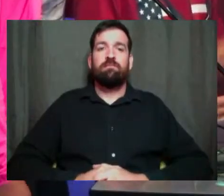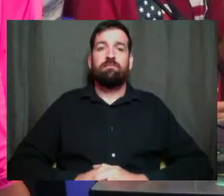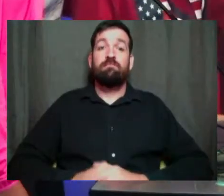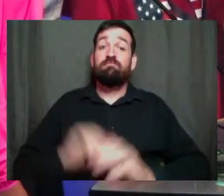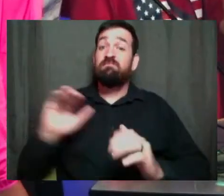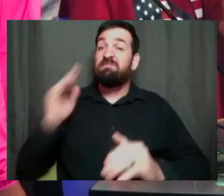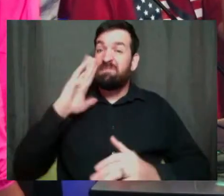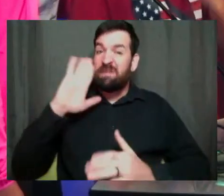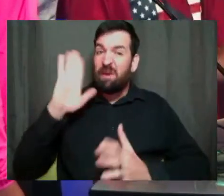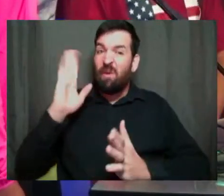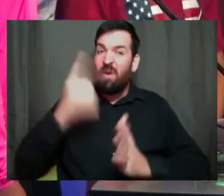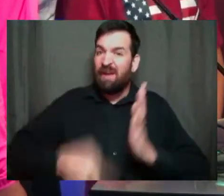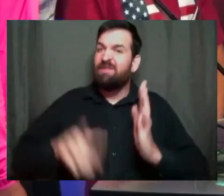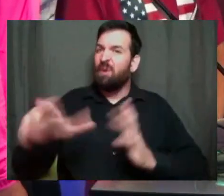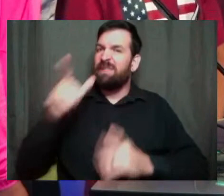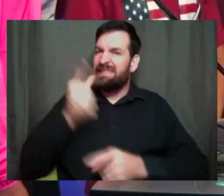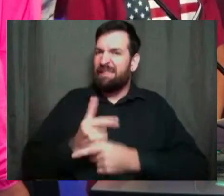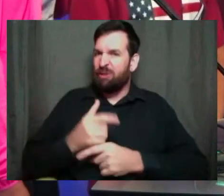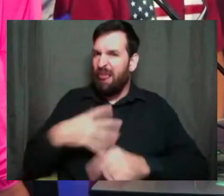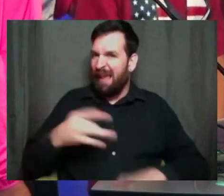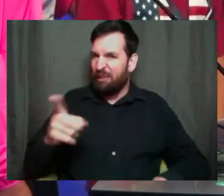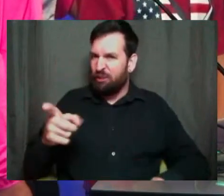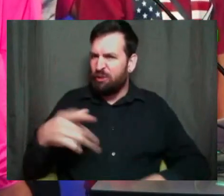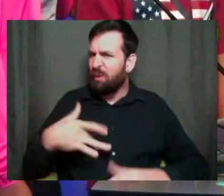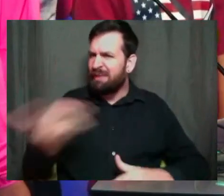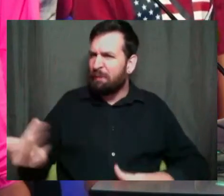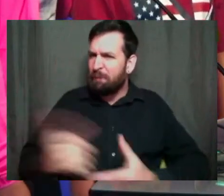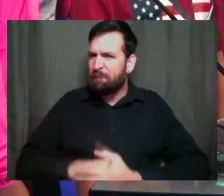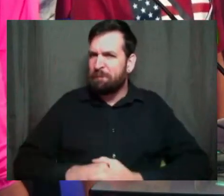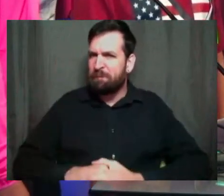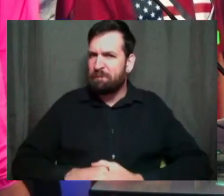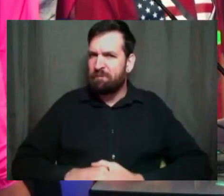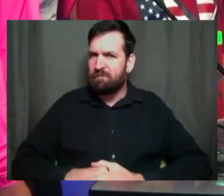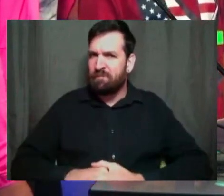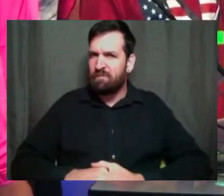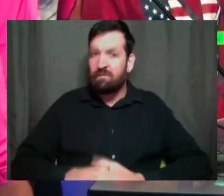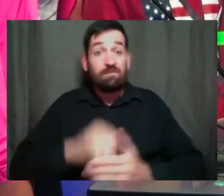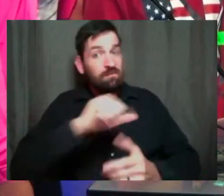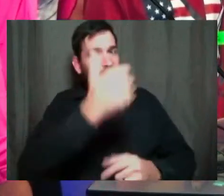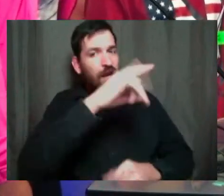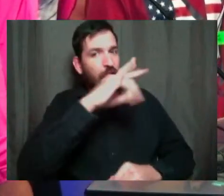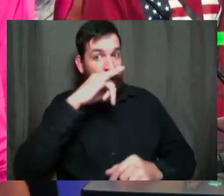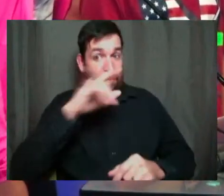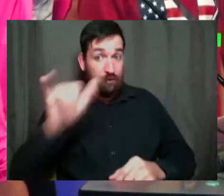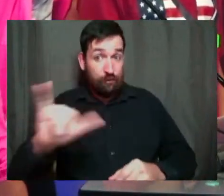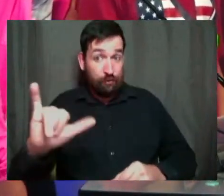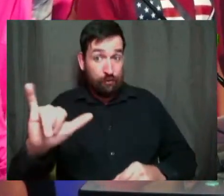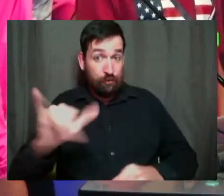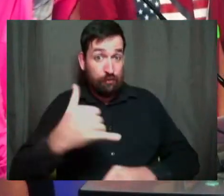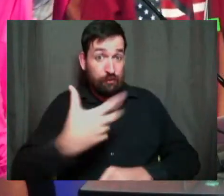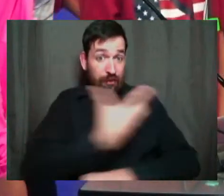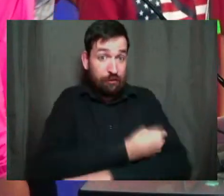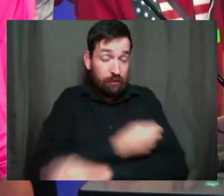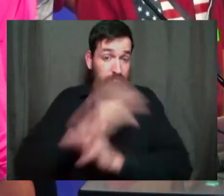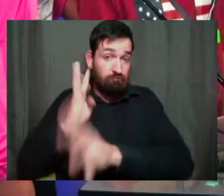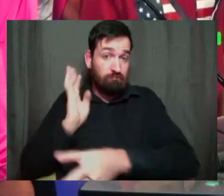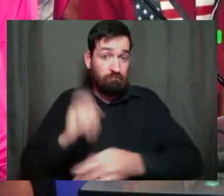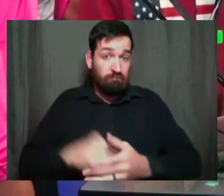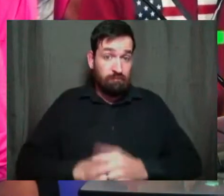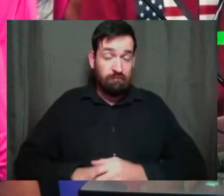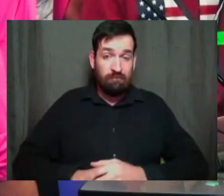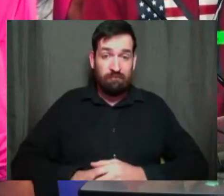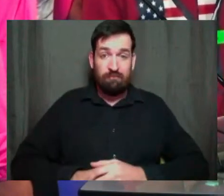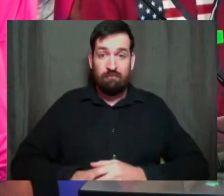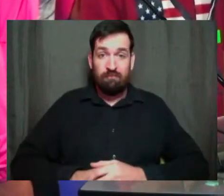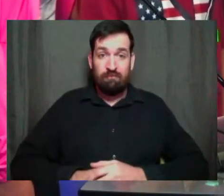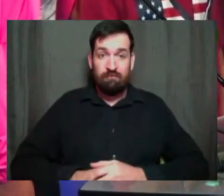sister likes you. What's this about? Were there a My bunch of other daughter would kids not up have there been getting that shots? awesome. Yeah, I awesome. don't know. I Not didn't see okay. any. Yeah. You didn't see